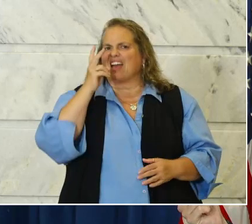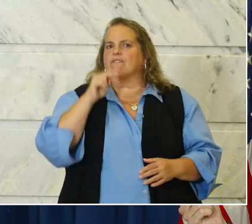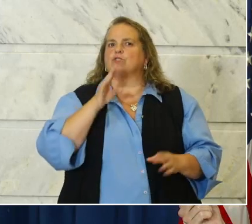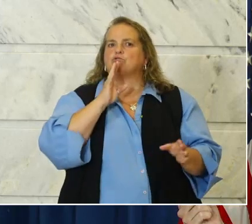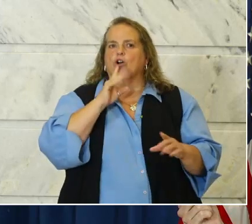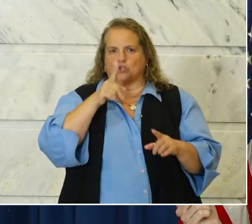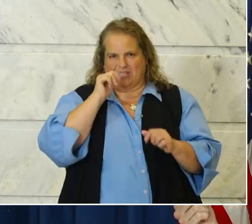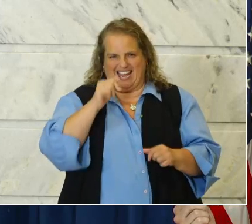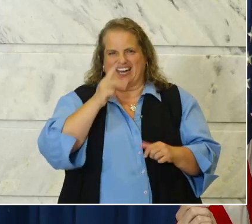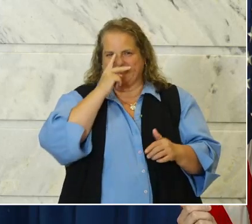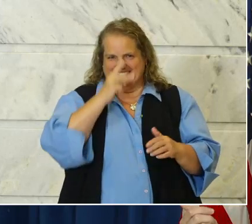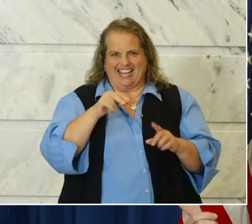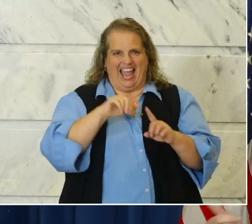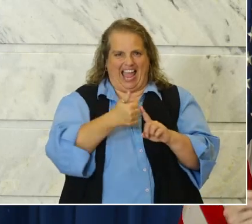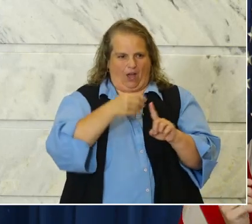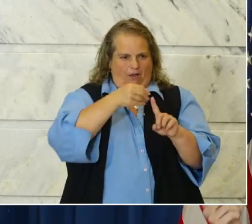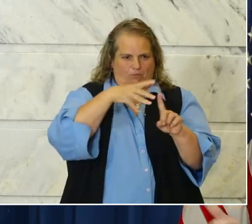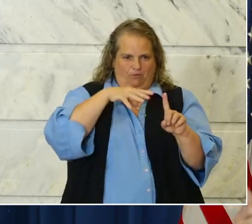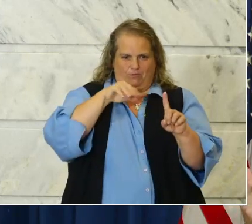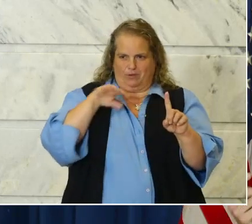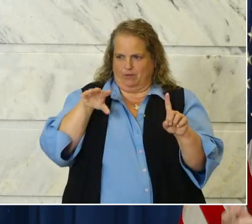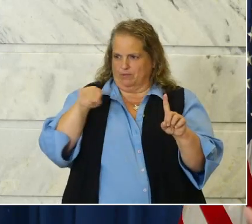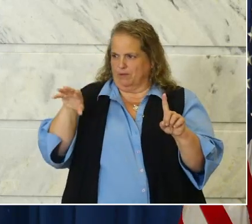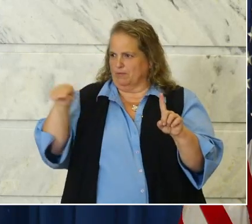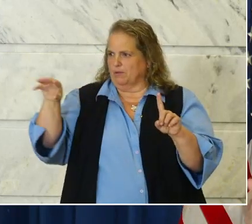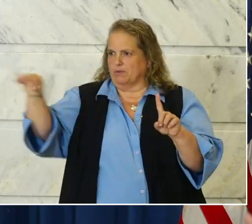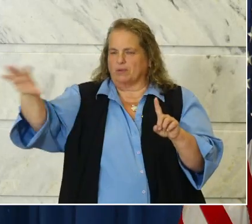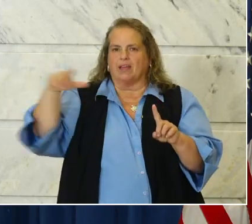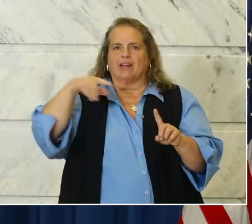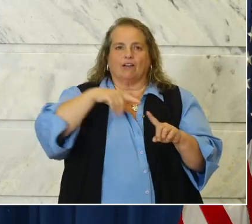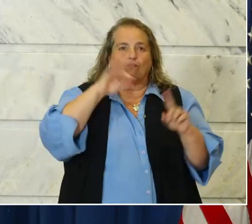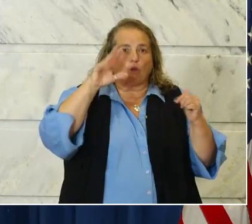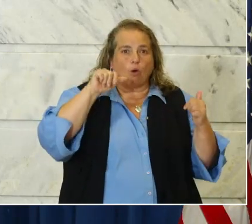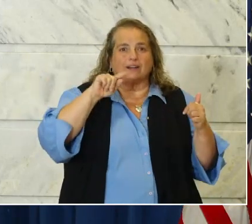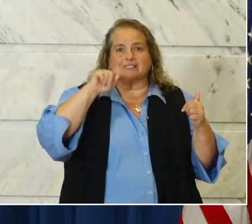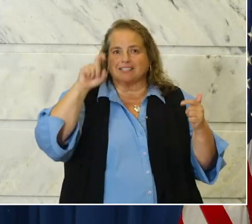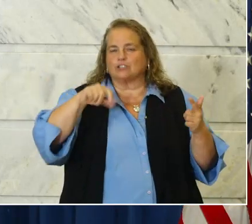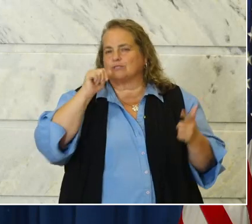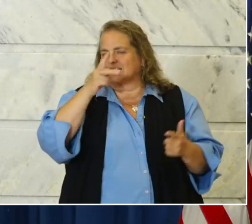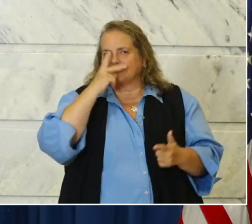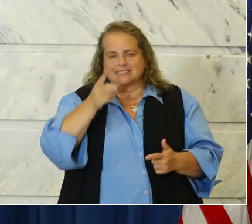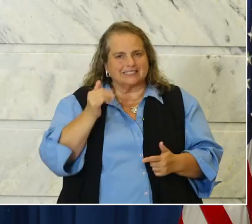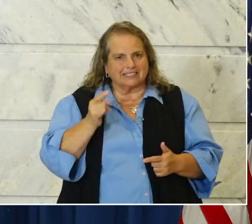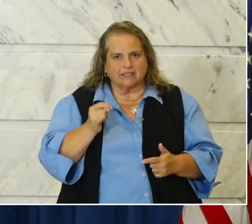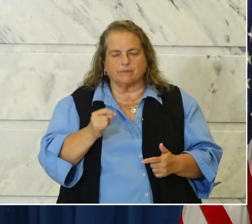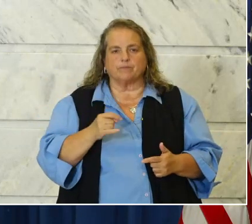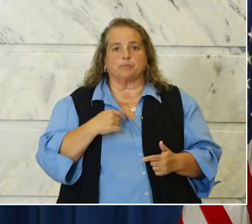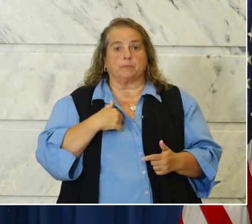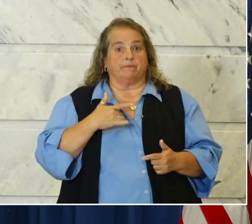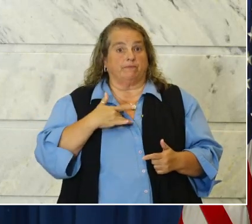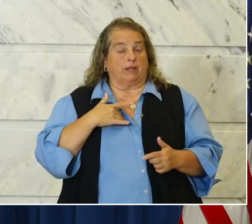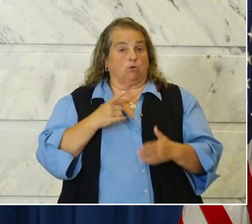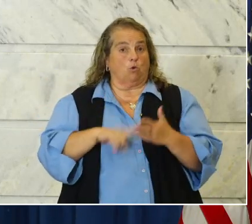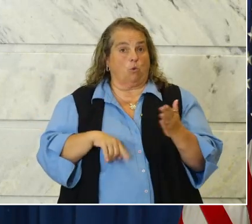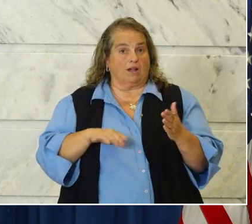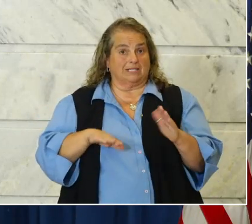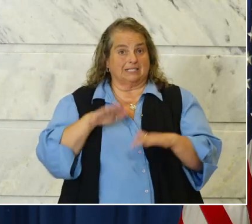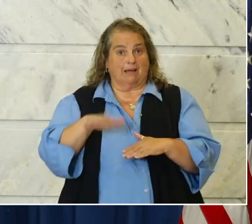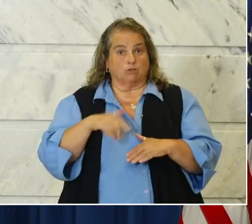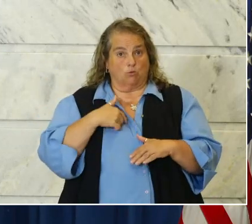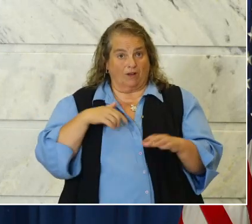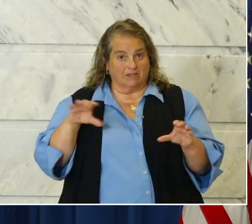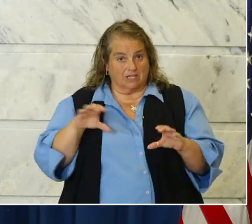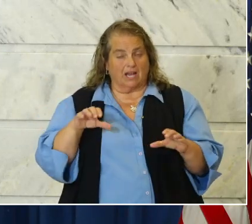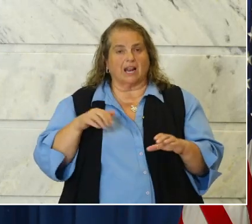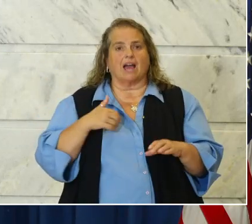it and how they can even map and show it in Florida and Texas and the rest. I believe the steps that we have taken have gone a